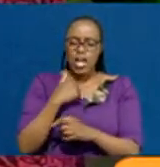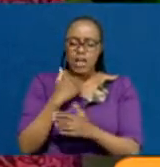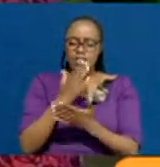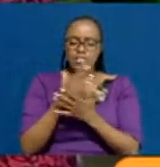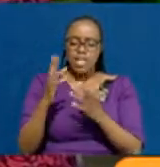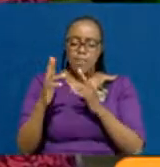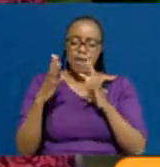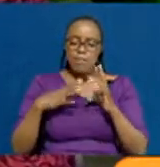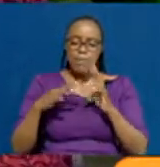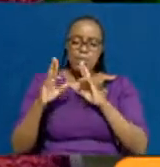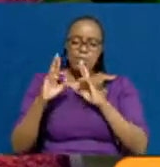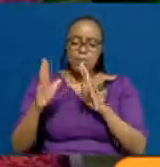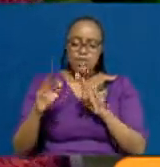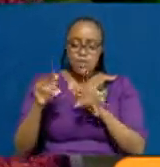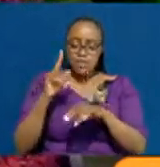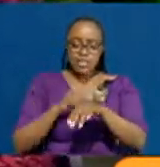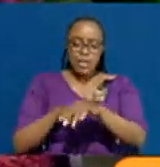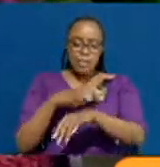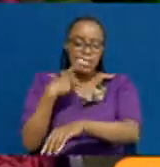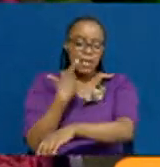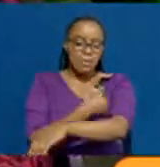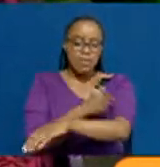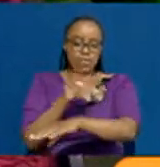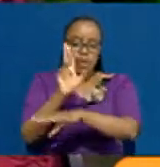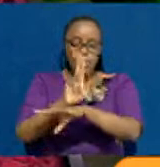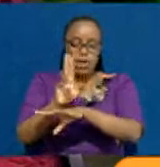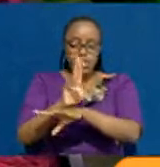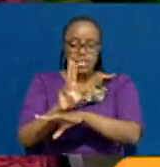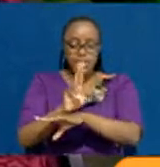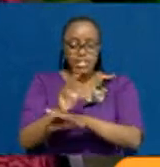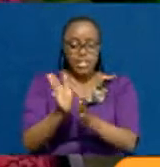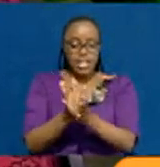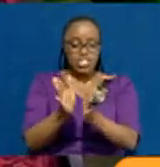reported cases once the vaccines were being used in a wider